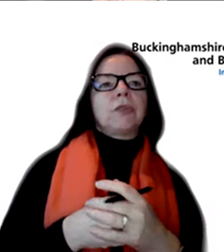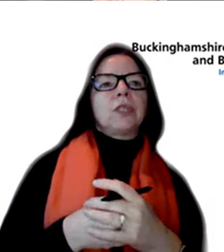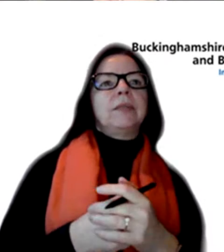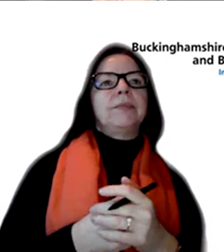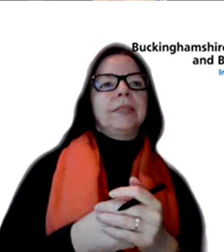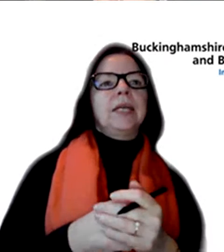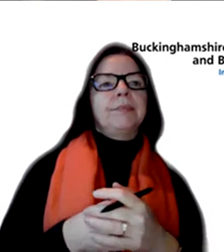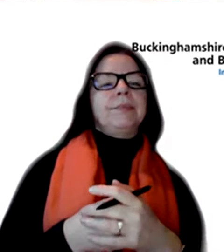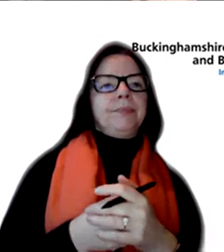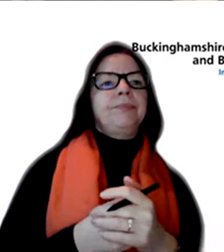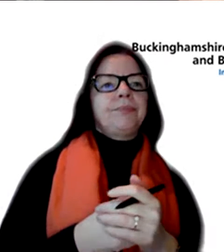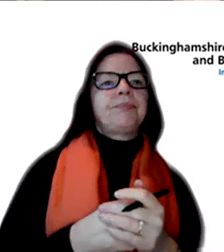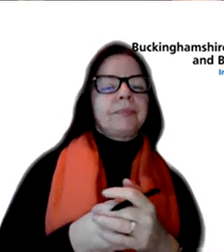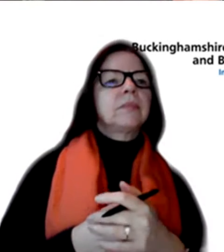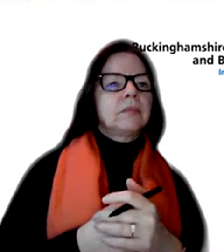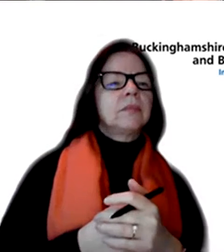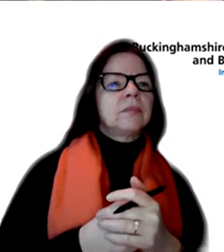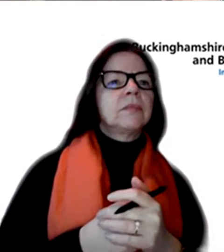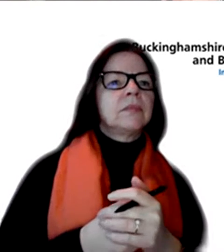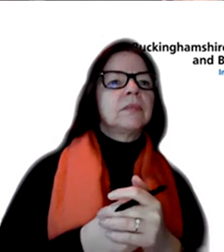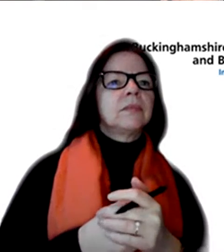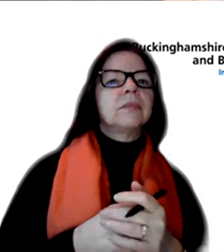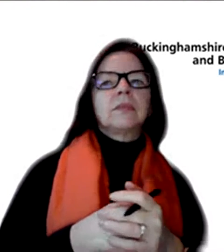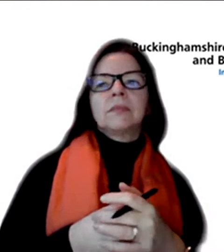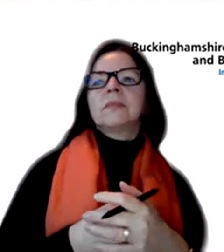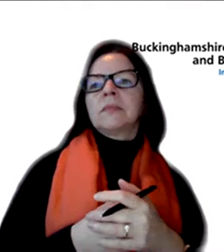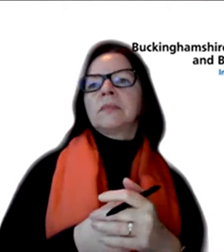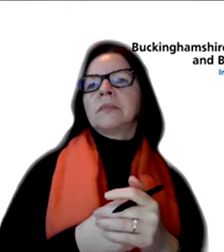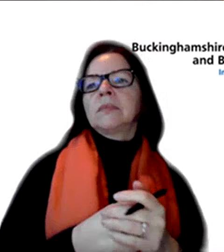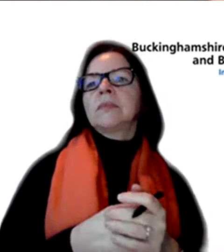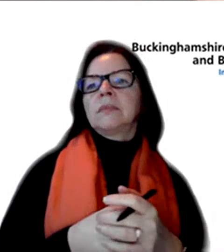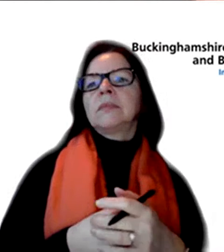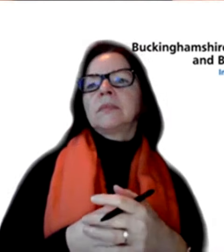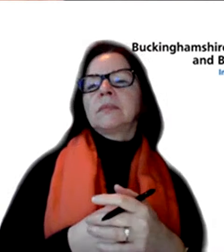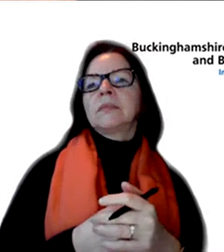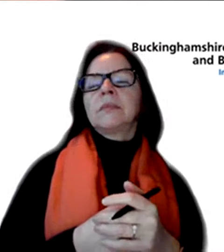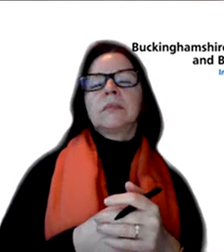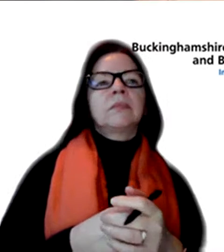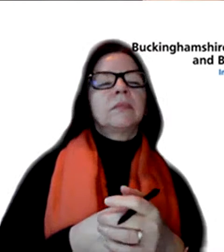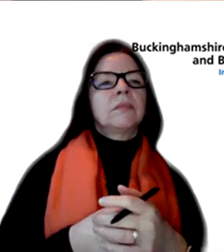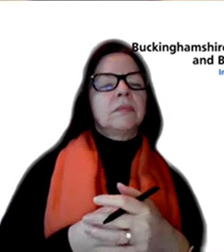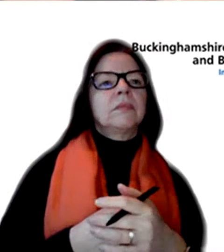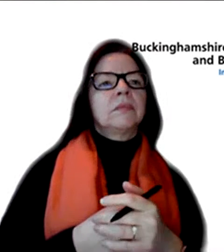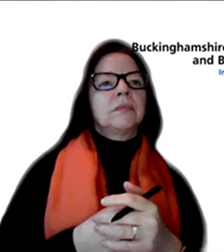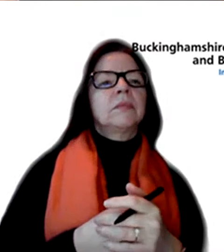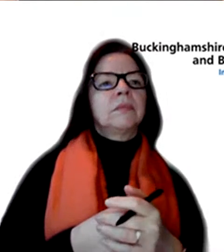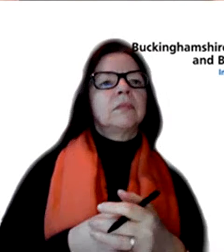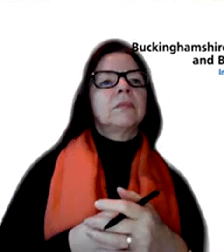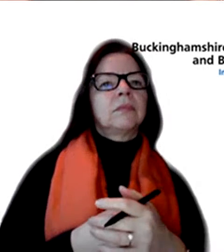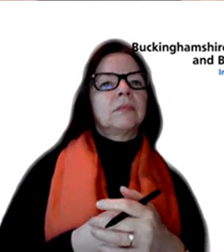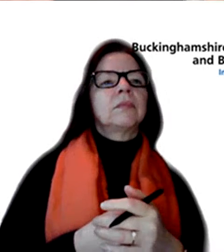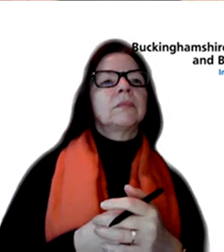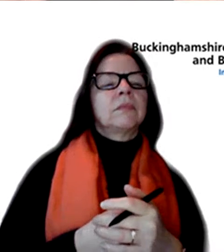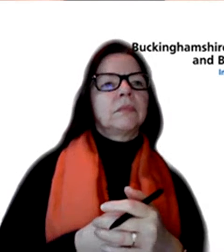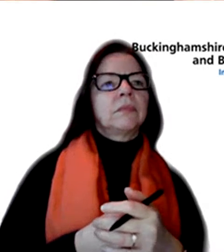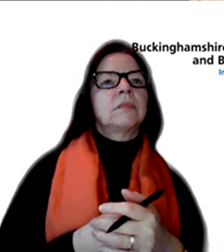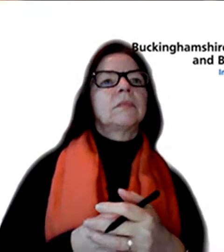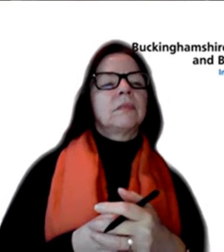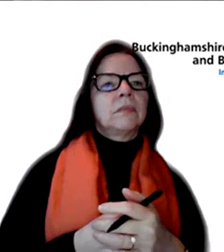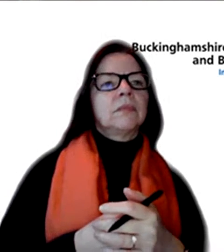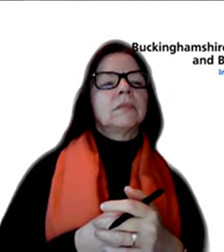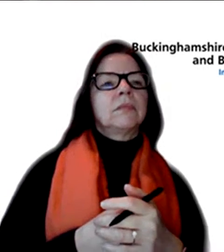historical data as well. Yeah. I think they mean an implementation, whereas when they're first getting started, if they're porting from another system or they've got a bunch of care